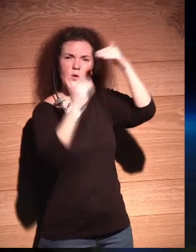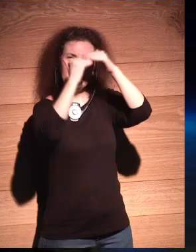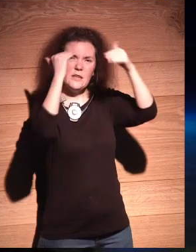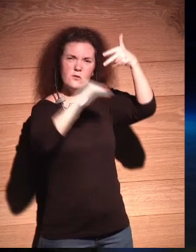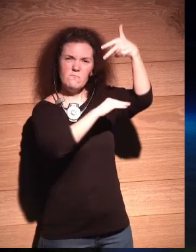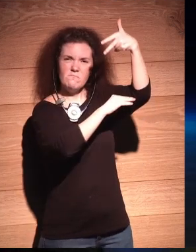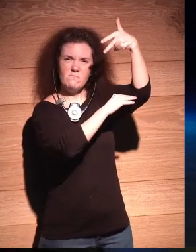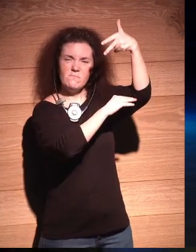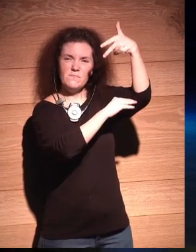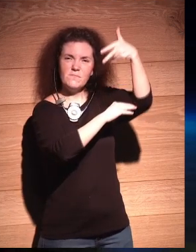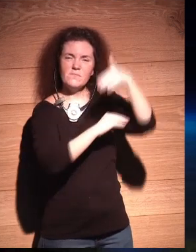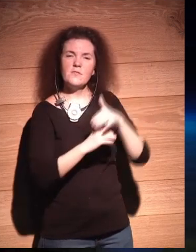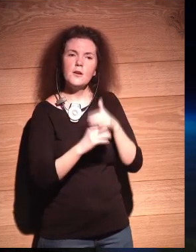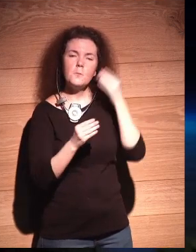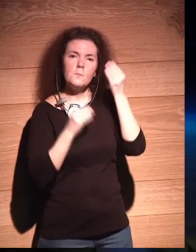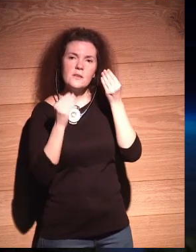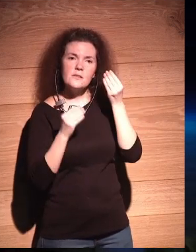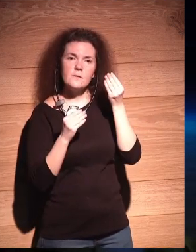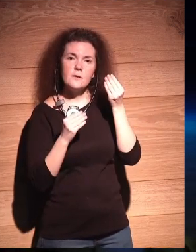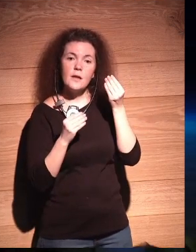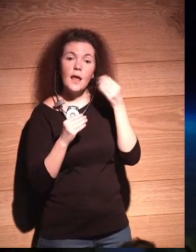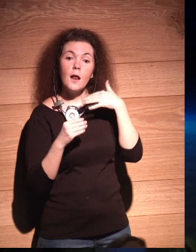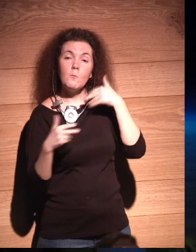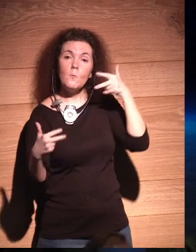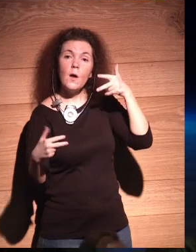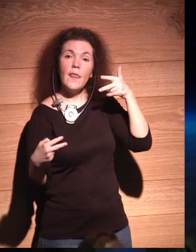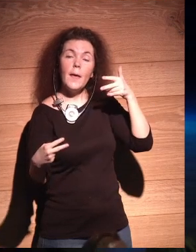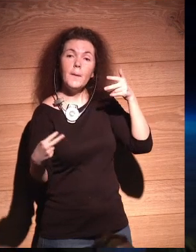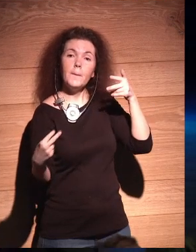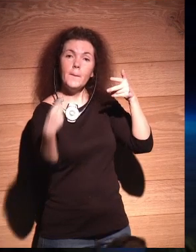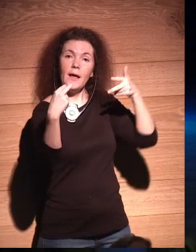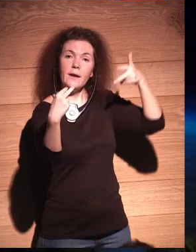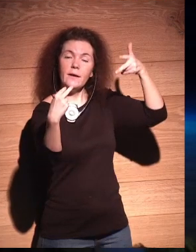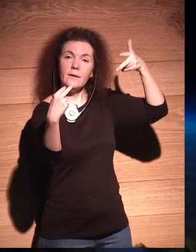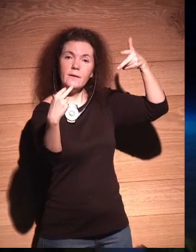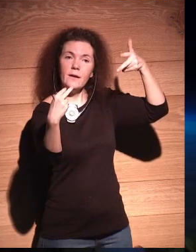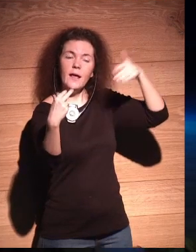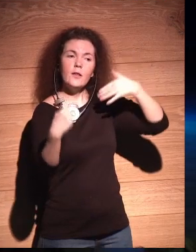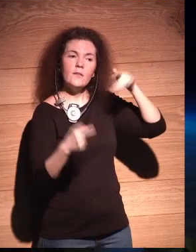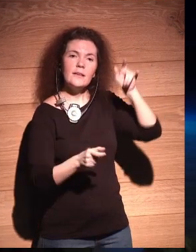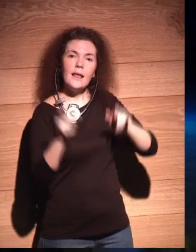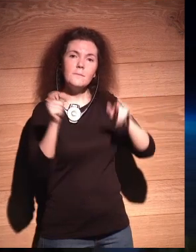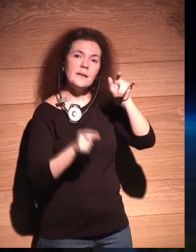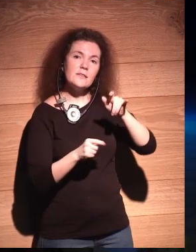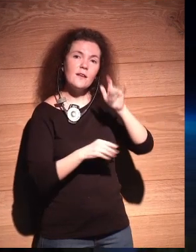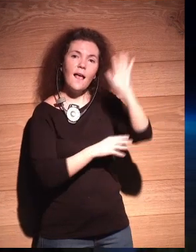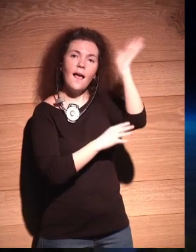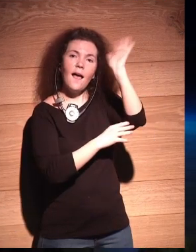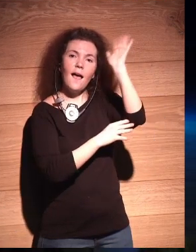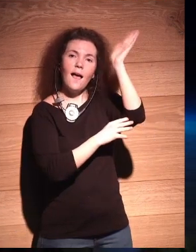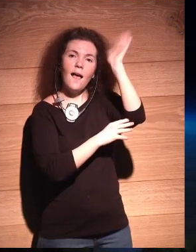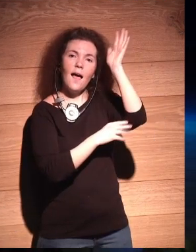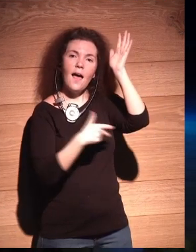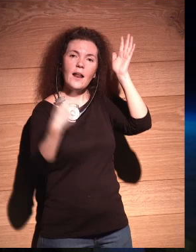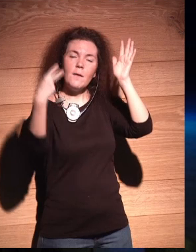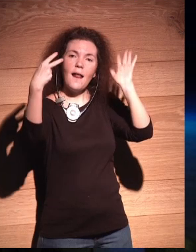could see them in Africa. So people began to stand in front of the statue and wave to the camera so that he